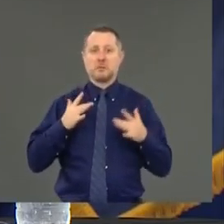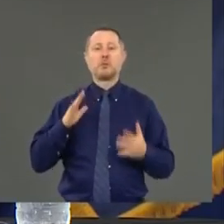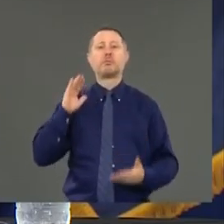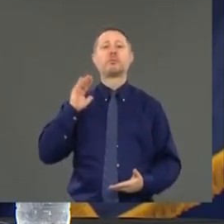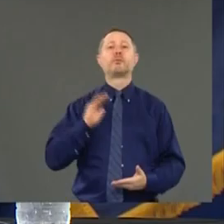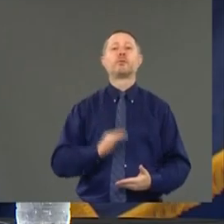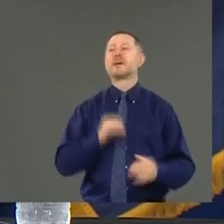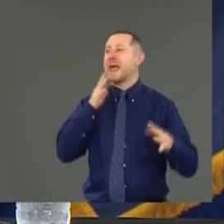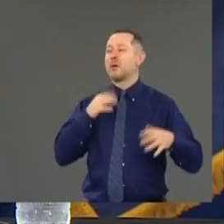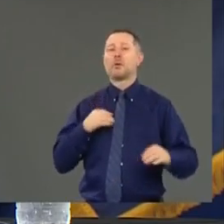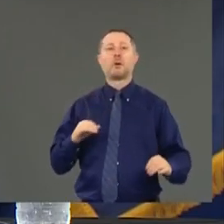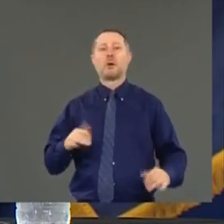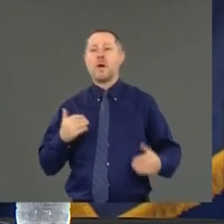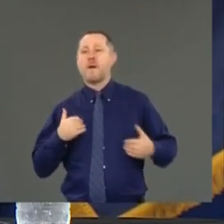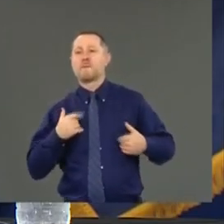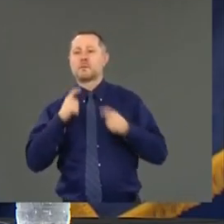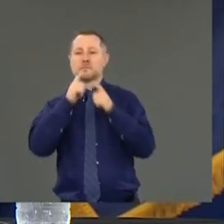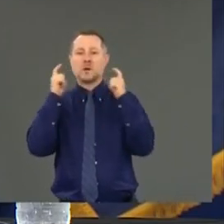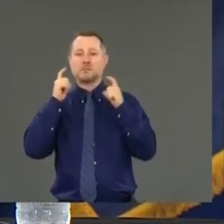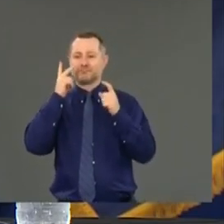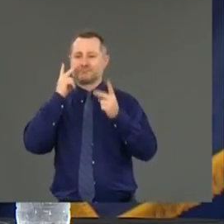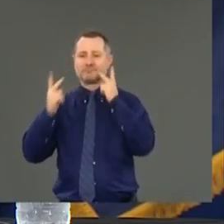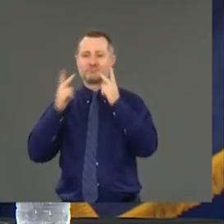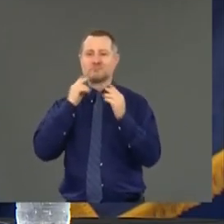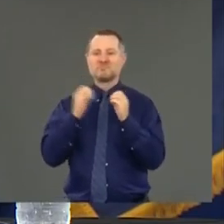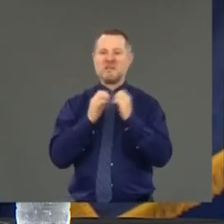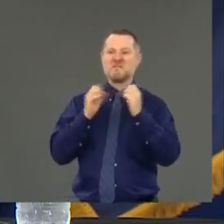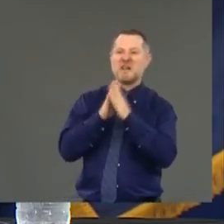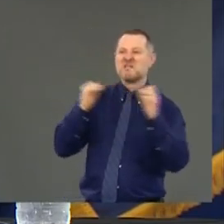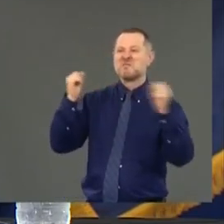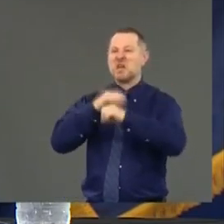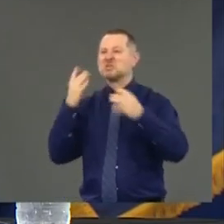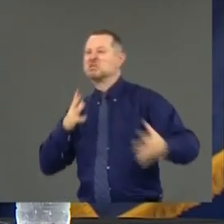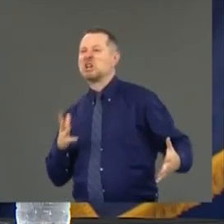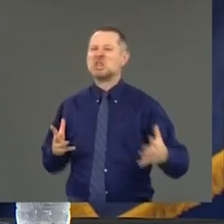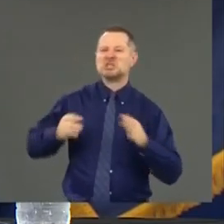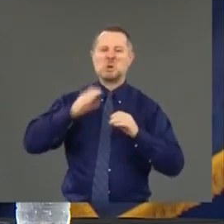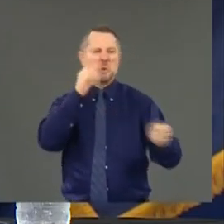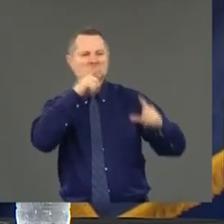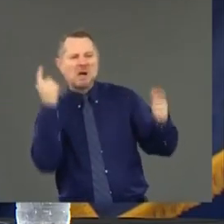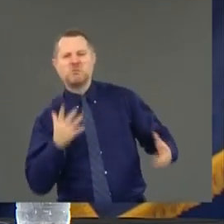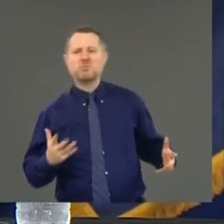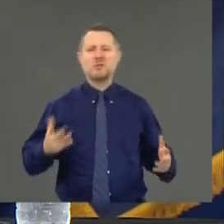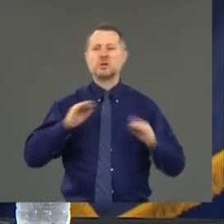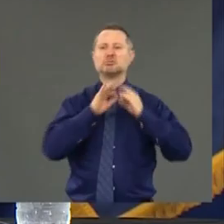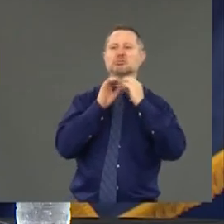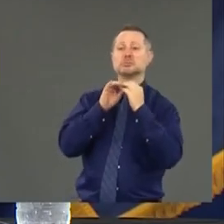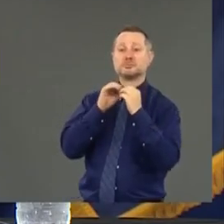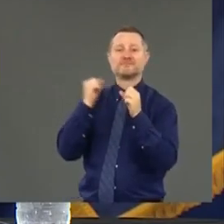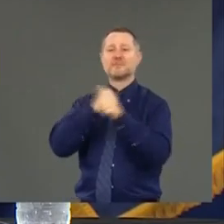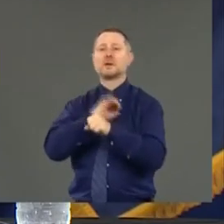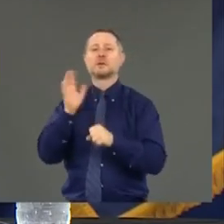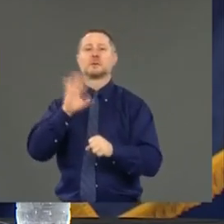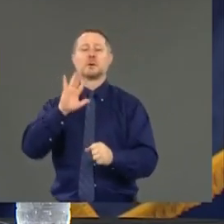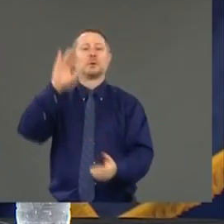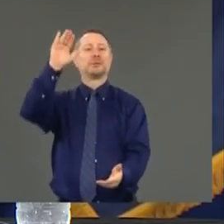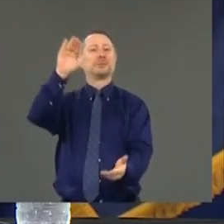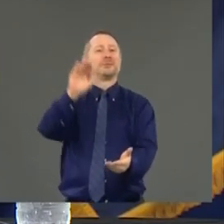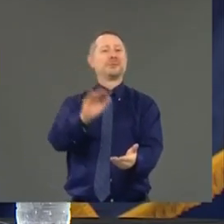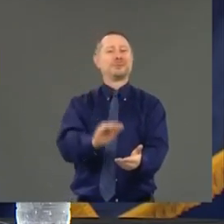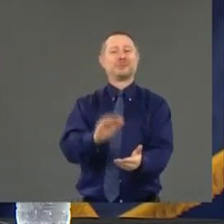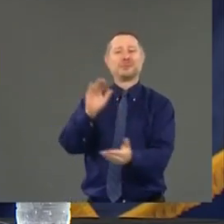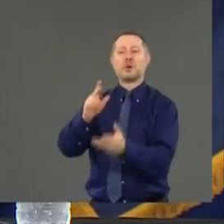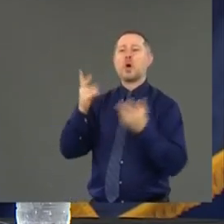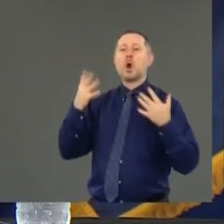the fights that are breaking out in stores when someone sees someone without a mask. It's just, there's enough fear that's going